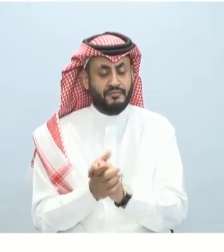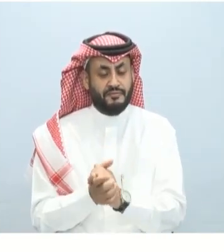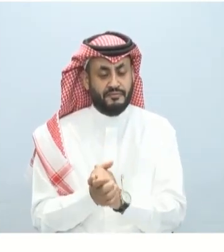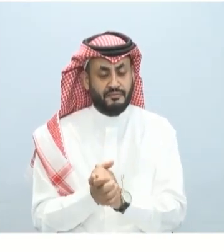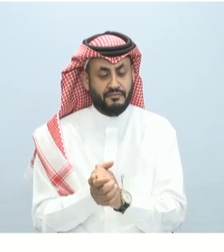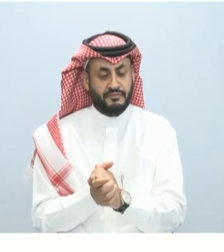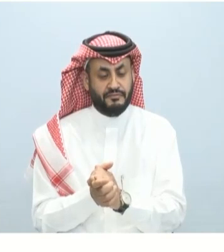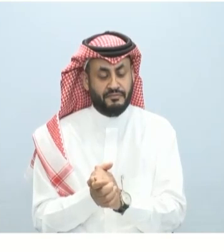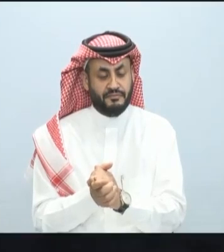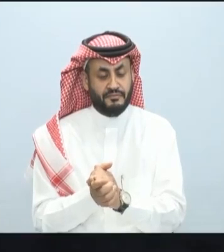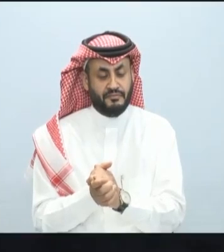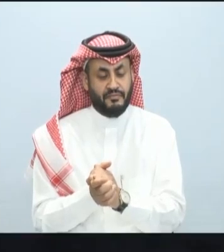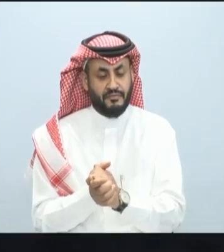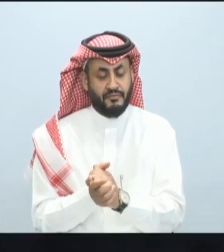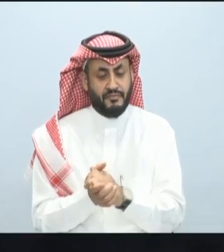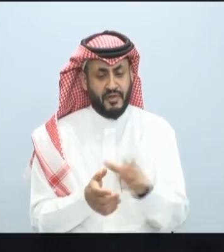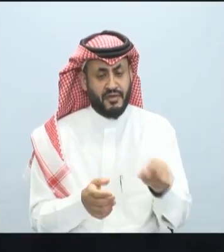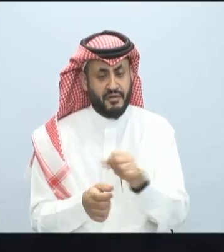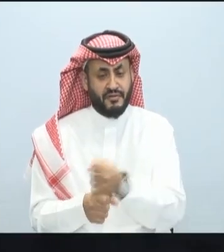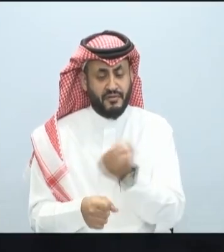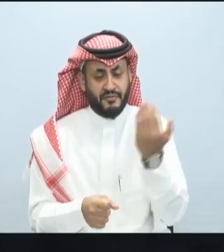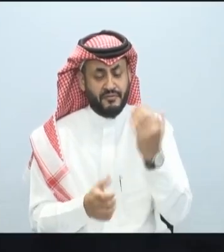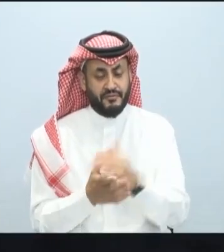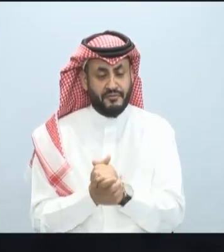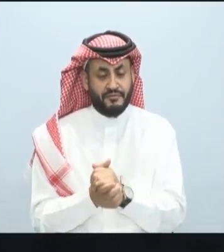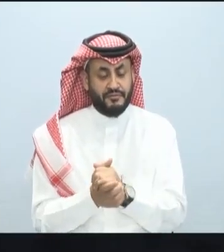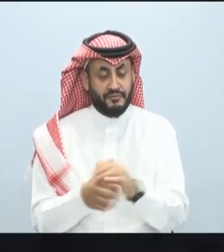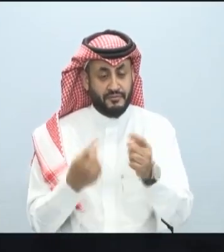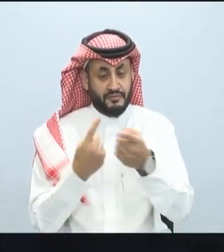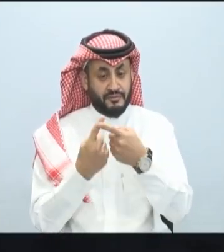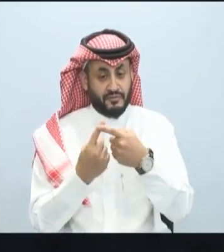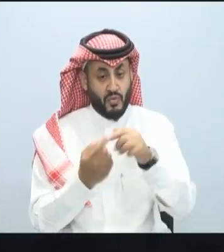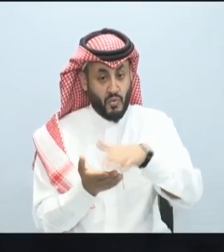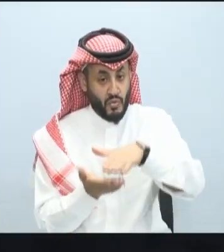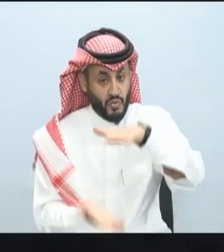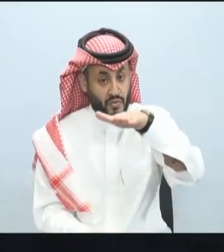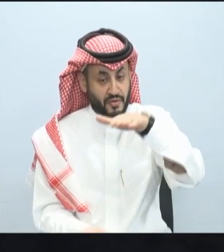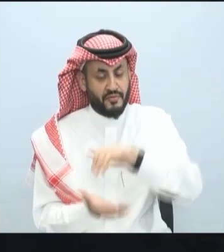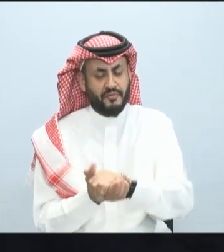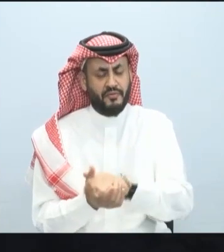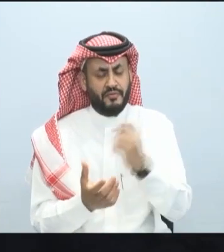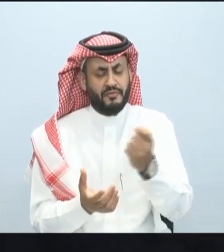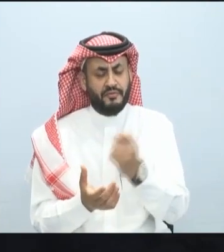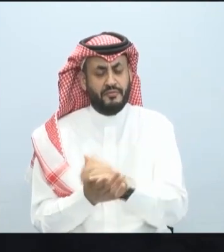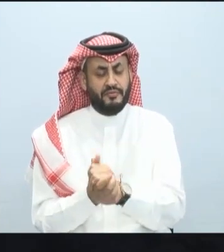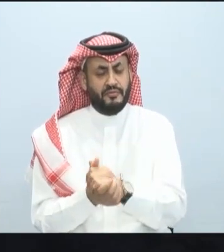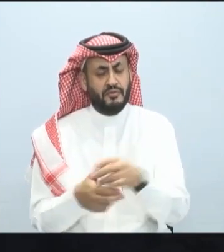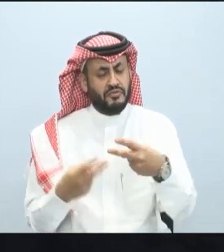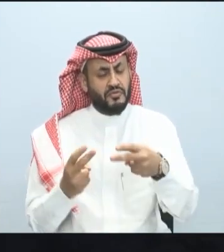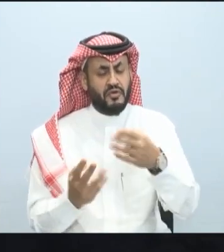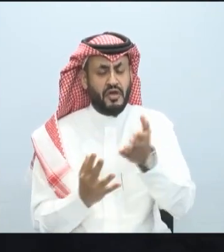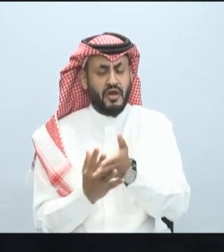topic. So as we did before, there is going to be one main long paragraph, or if you wish to divide